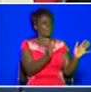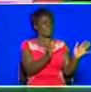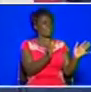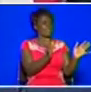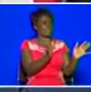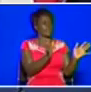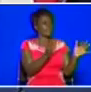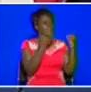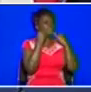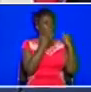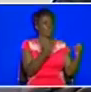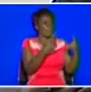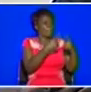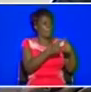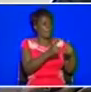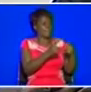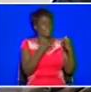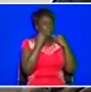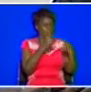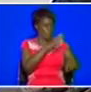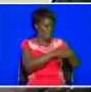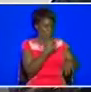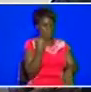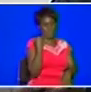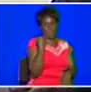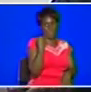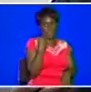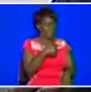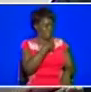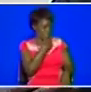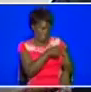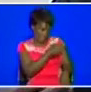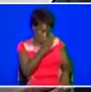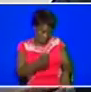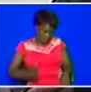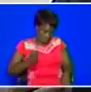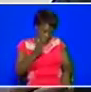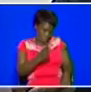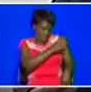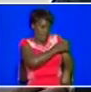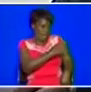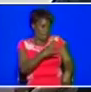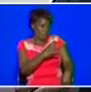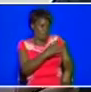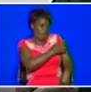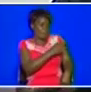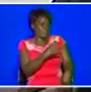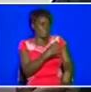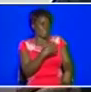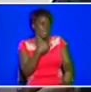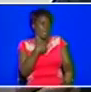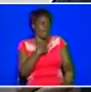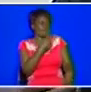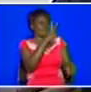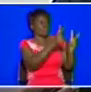and what I'm able to decipher. But I'll give you some information I got recently. You are told that this railway has a capacity of, we would get a railway with a capacity